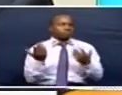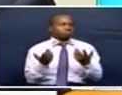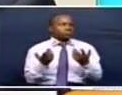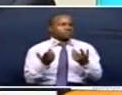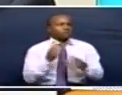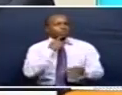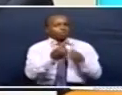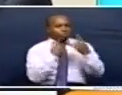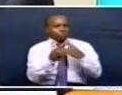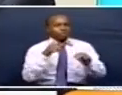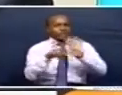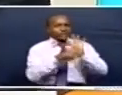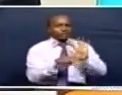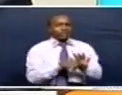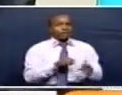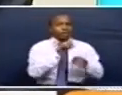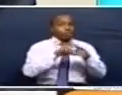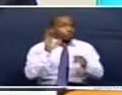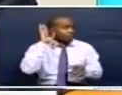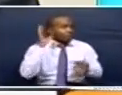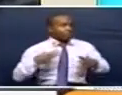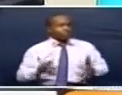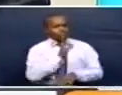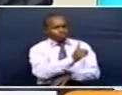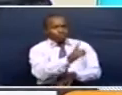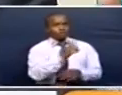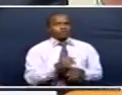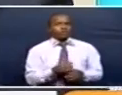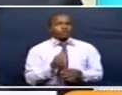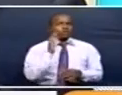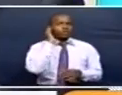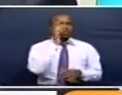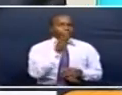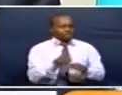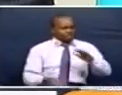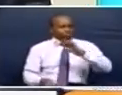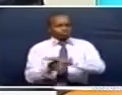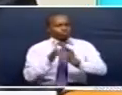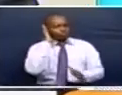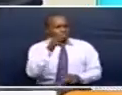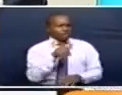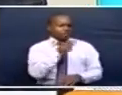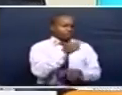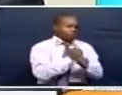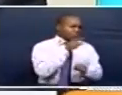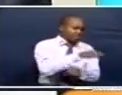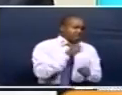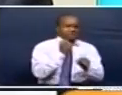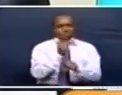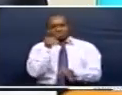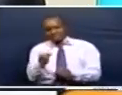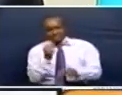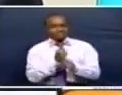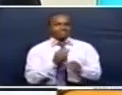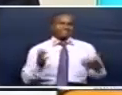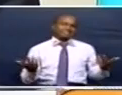talk, you know. When we hear people giving threats that we are going to send this one home, we are going to do this one will teach you a lesson.